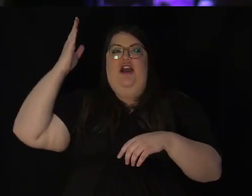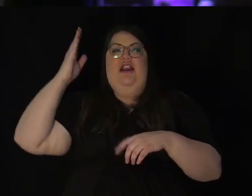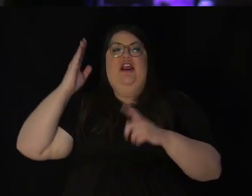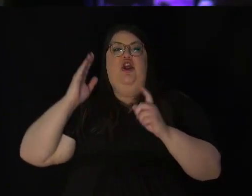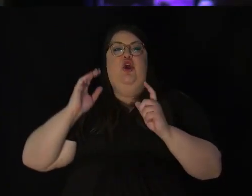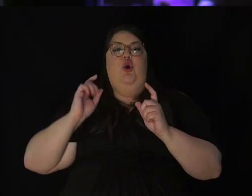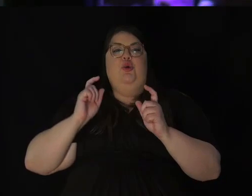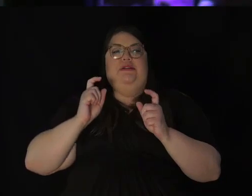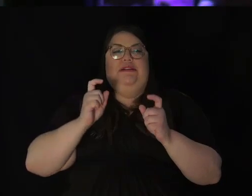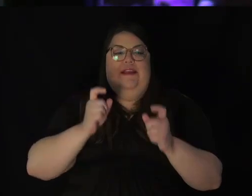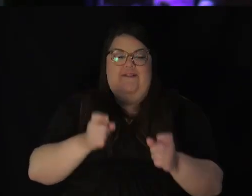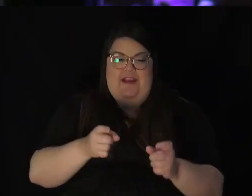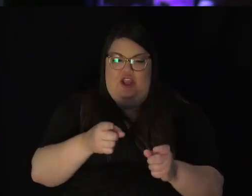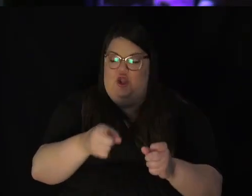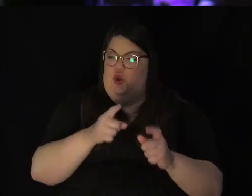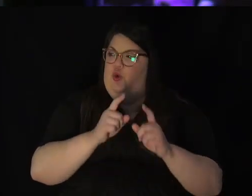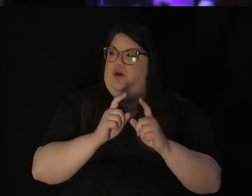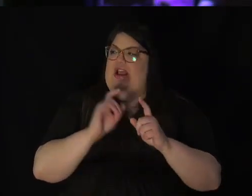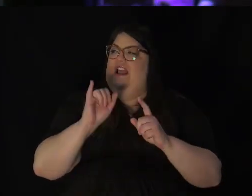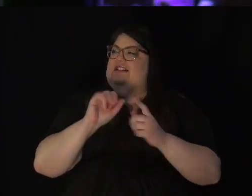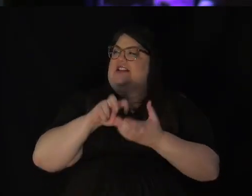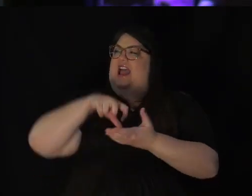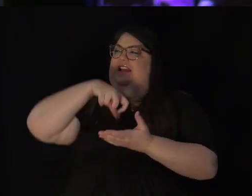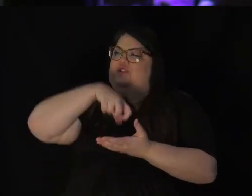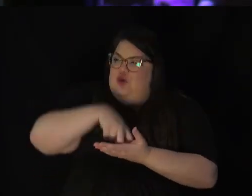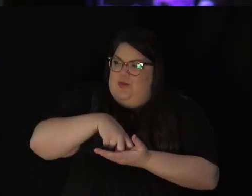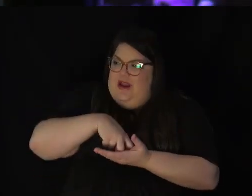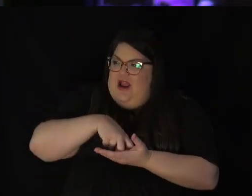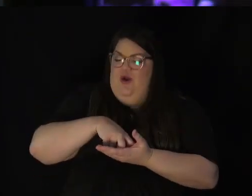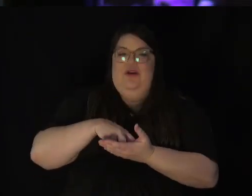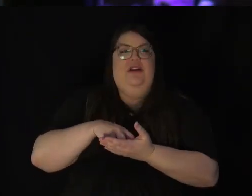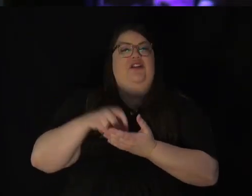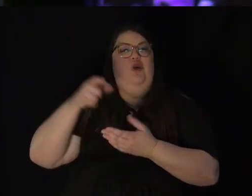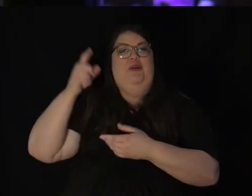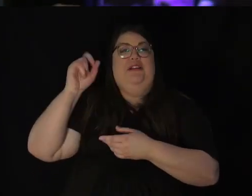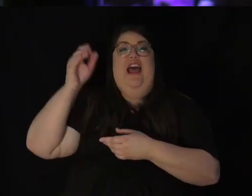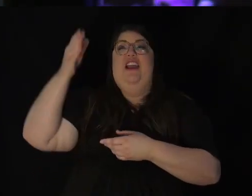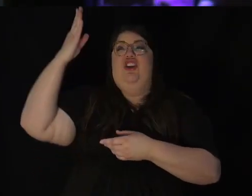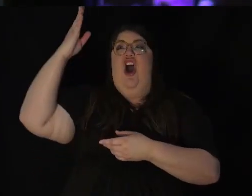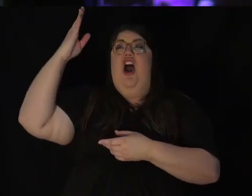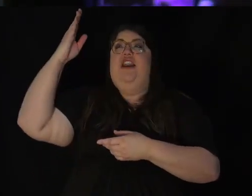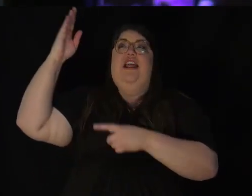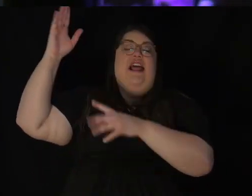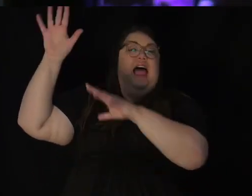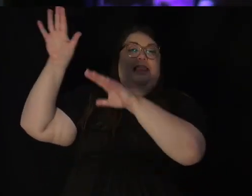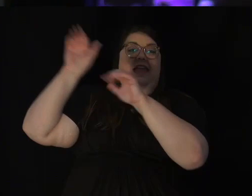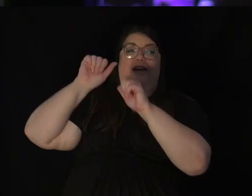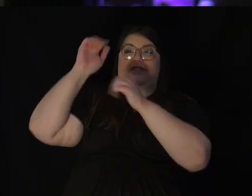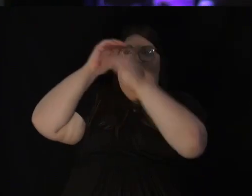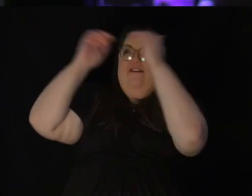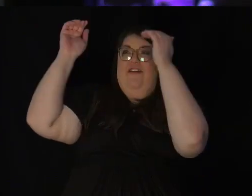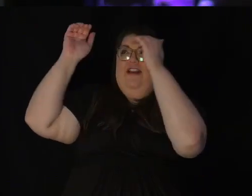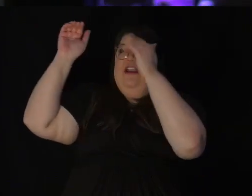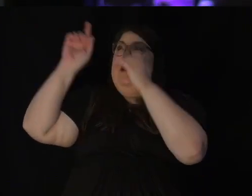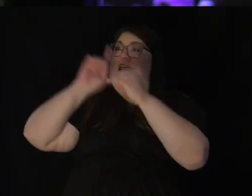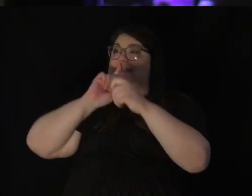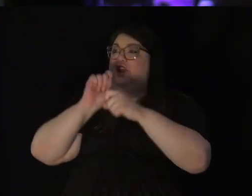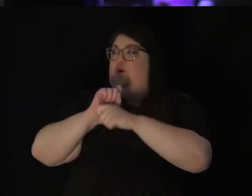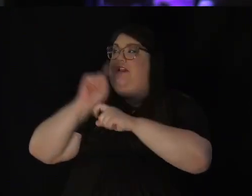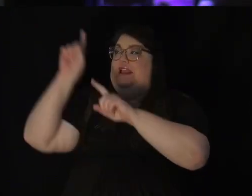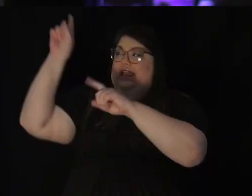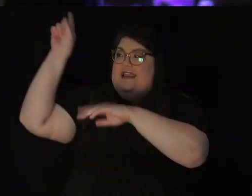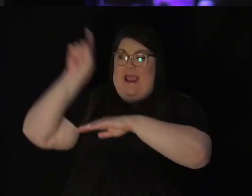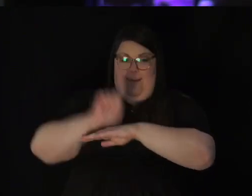stooped down. I mean, think about that. Stooped down so much that he left heaven and came down, literally